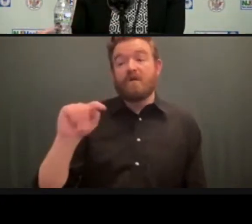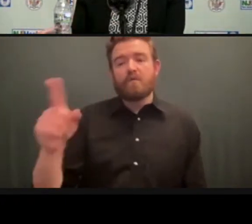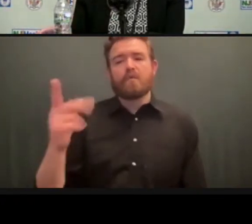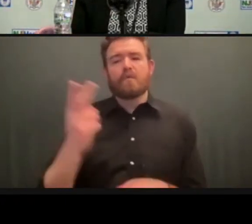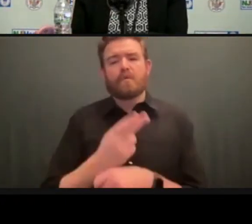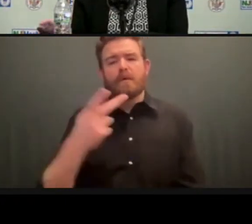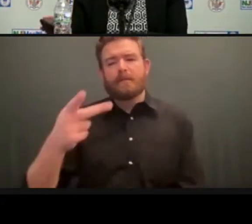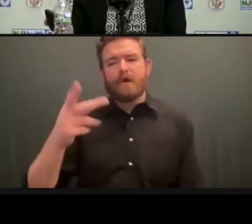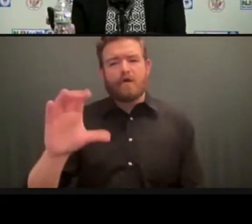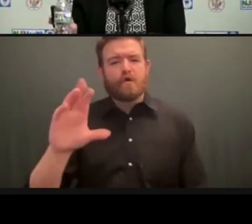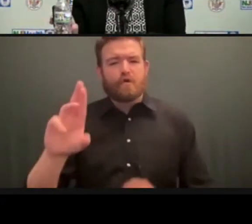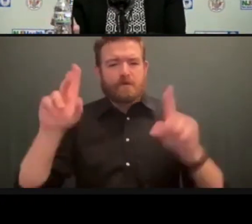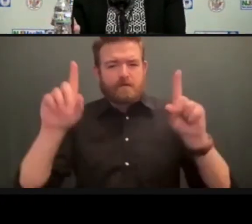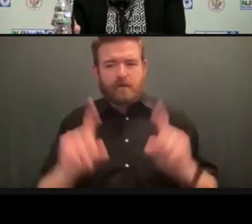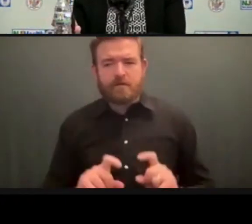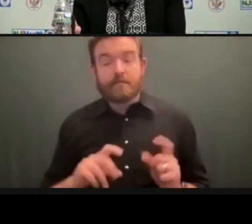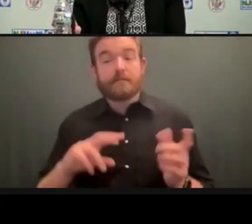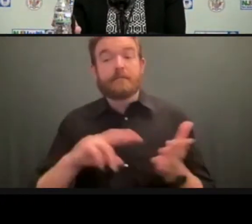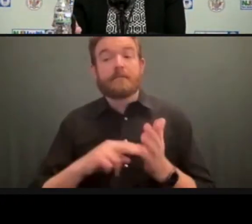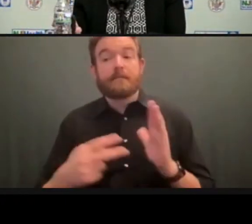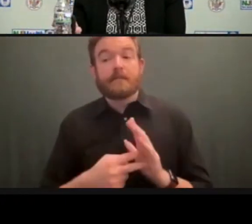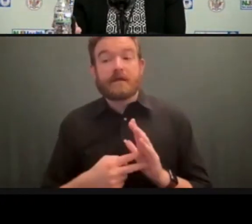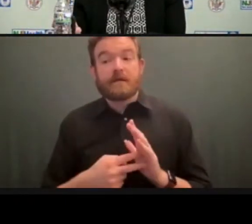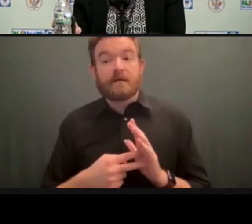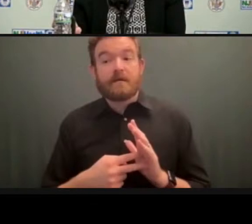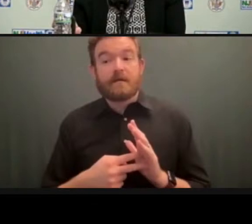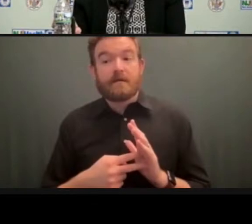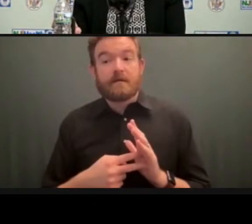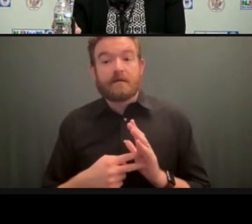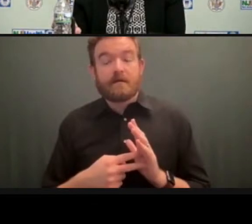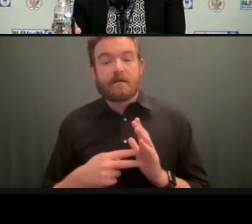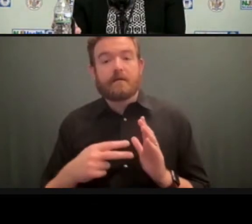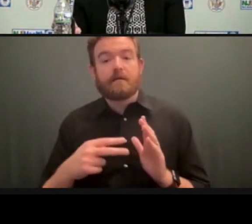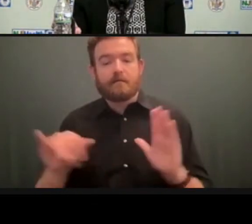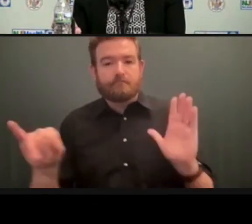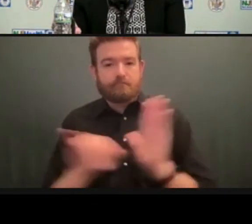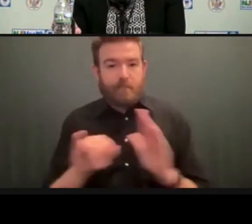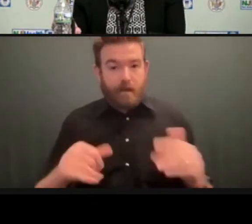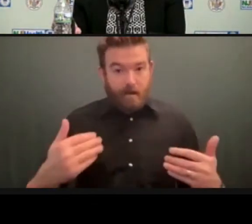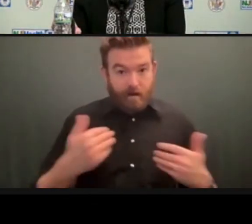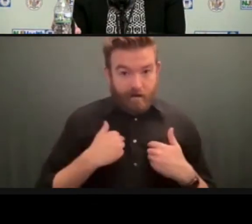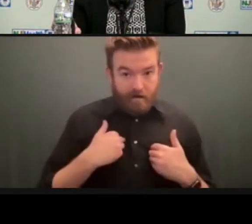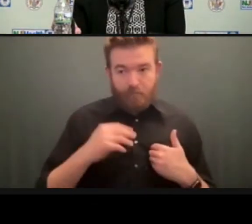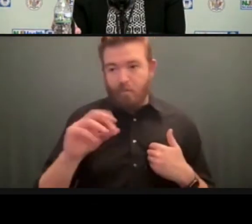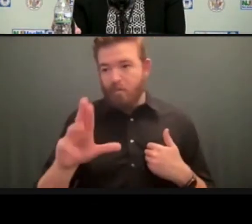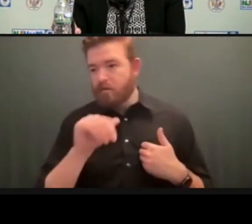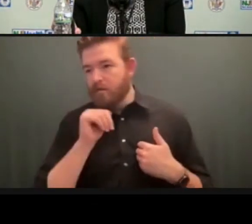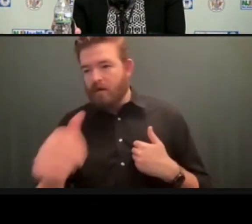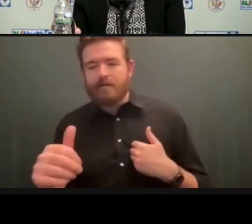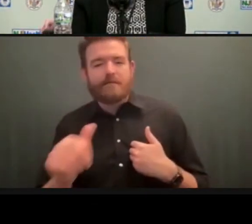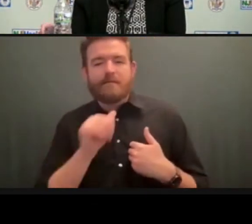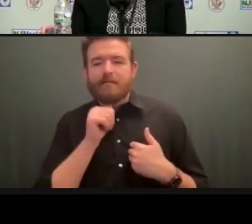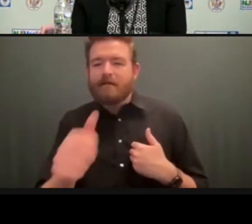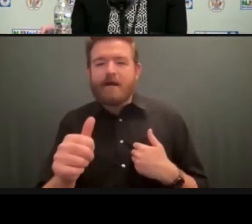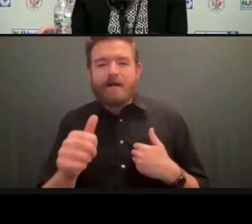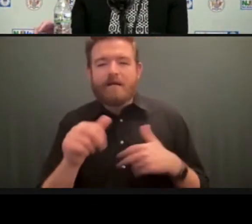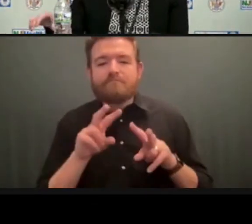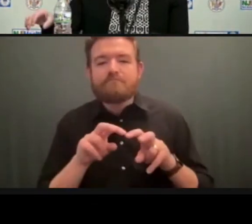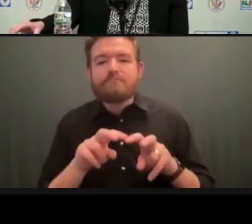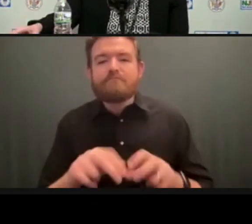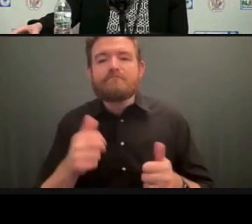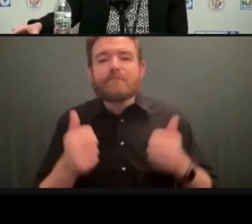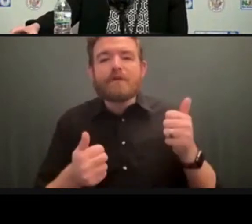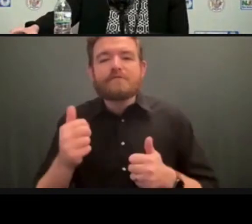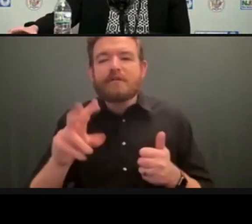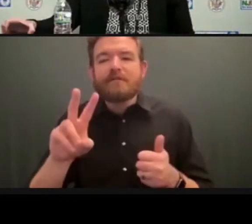have the virus or not. They're not running from the sequencing testing on most or almost all of the samples that are being provided to them. So that's